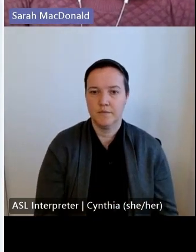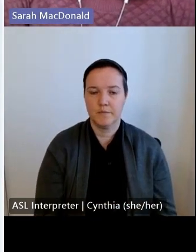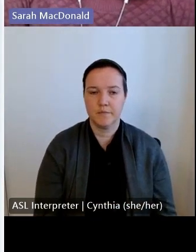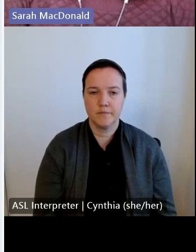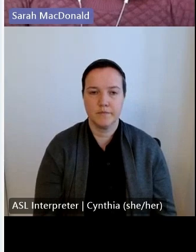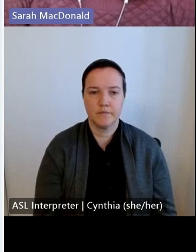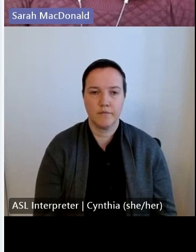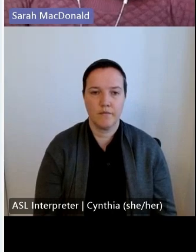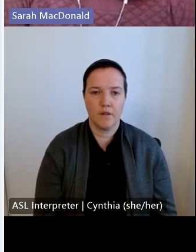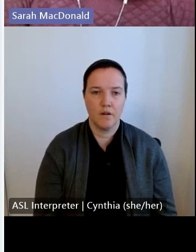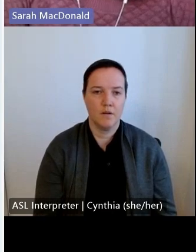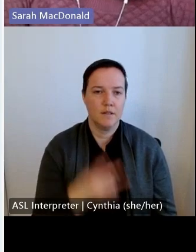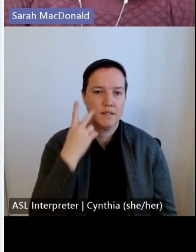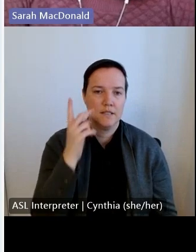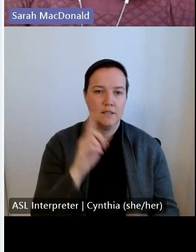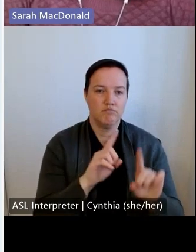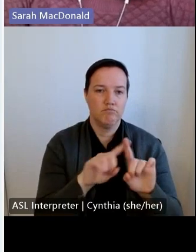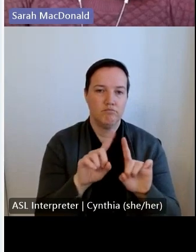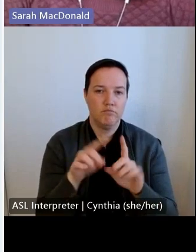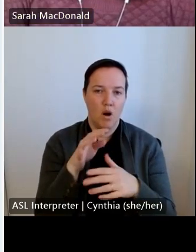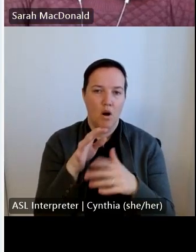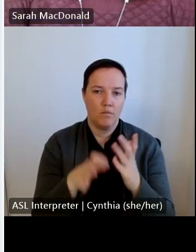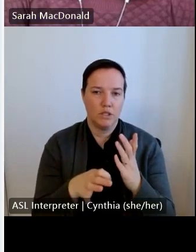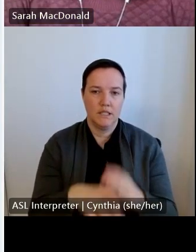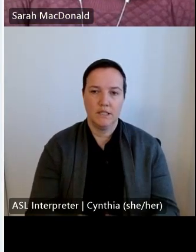at these different options that are noted here,